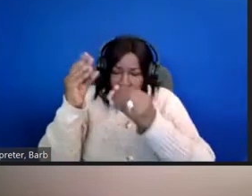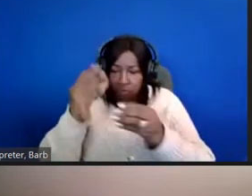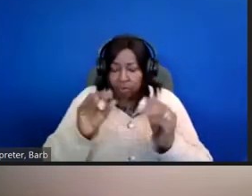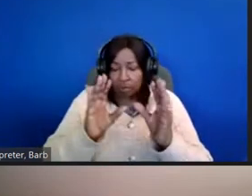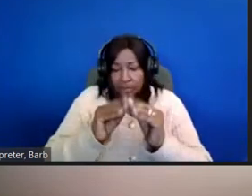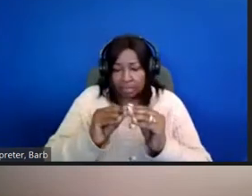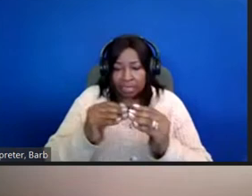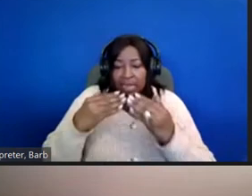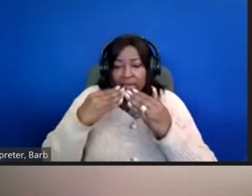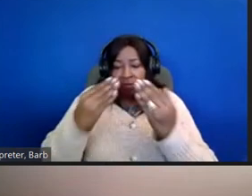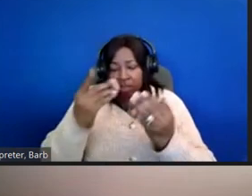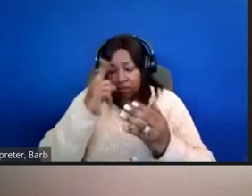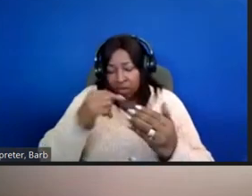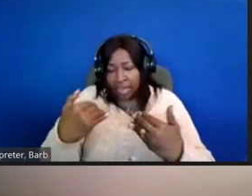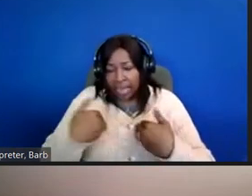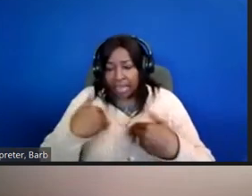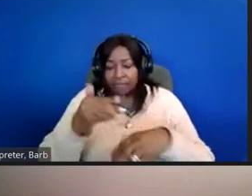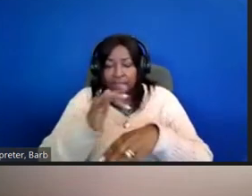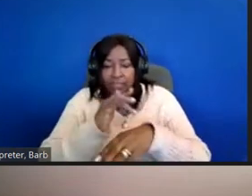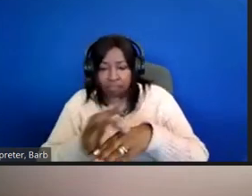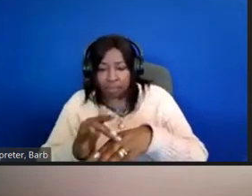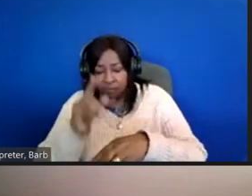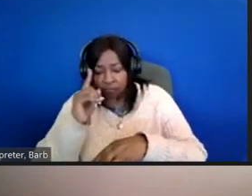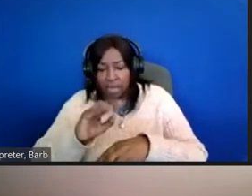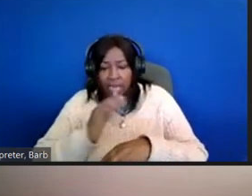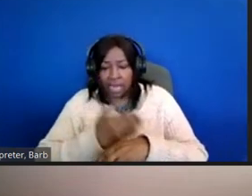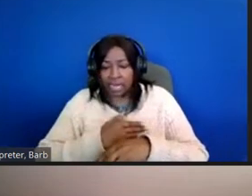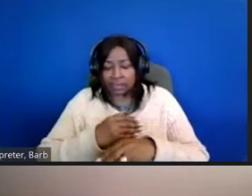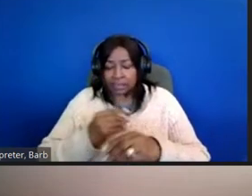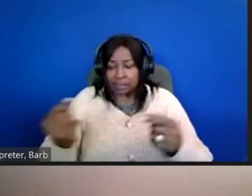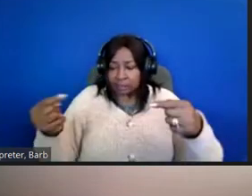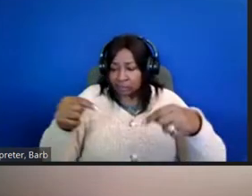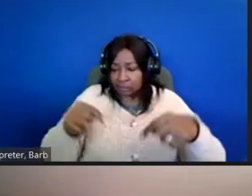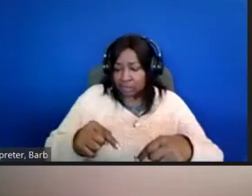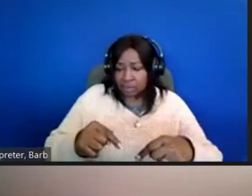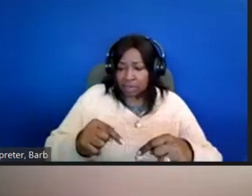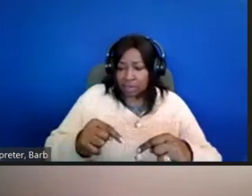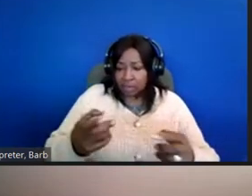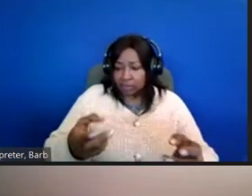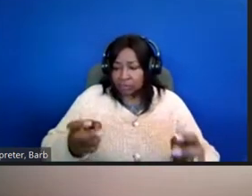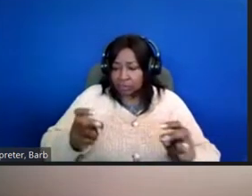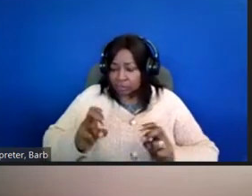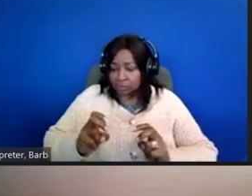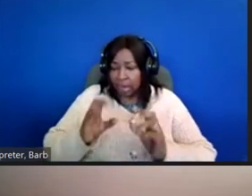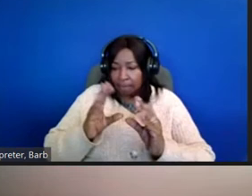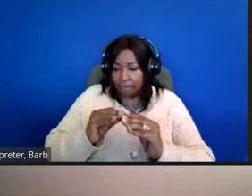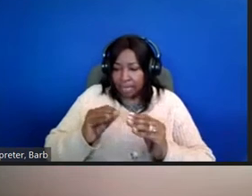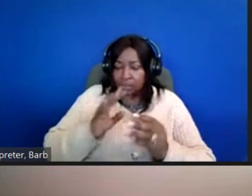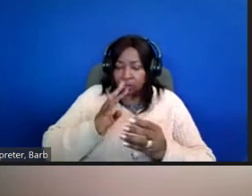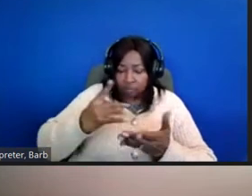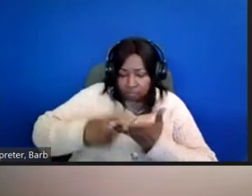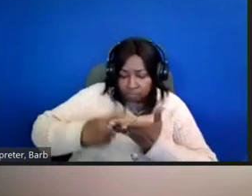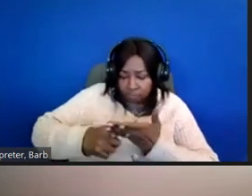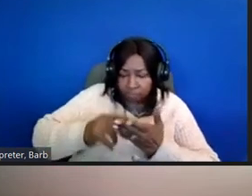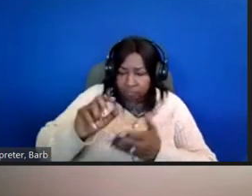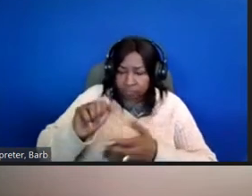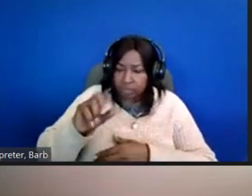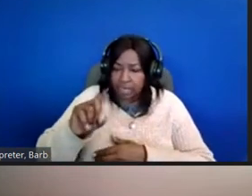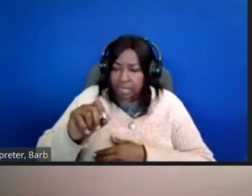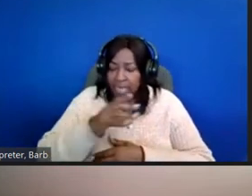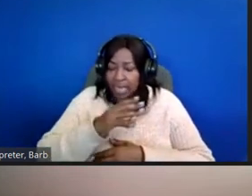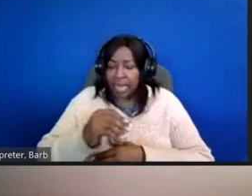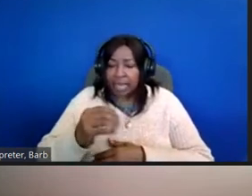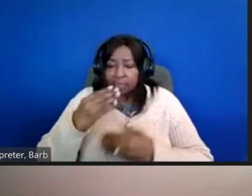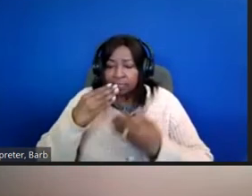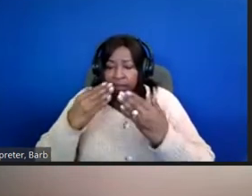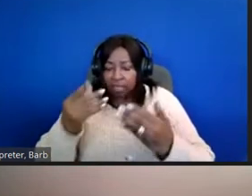the space for us to kind of mutually geek out about ADA, as well as talk about our deeper concerns about